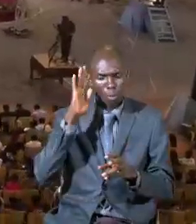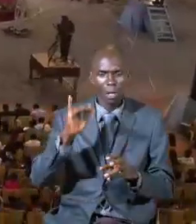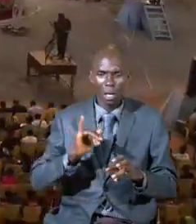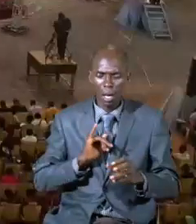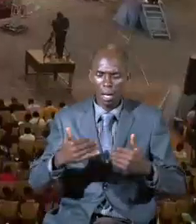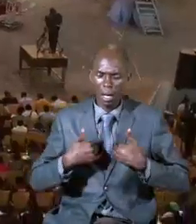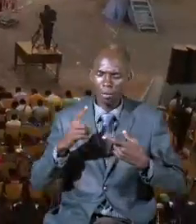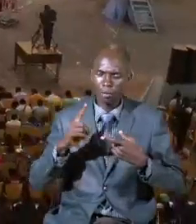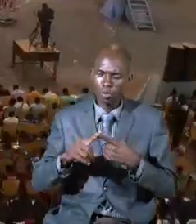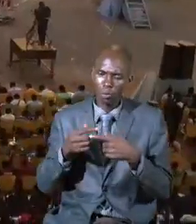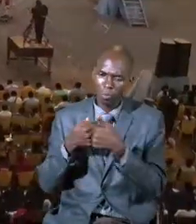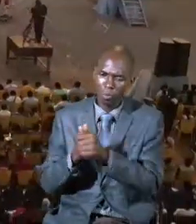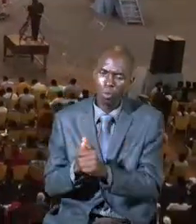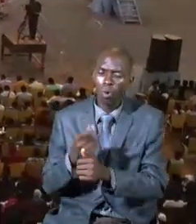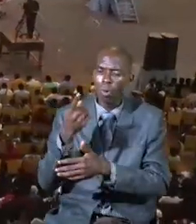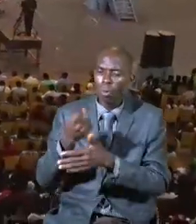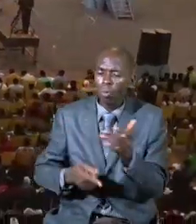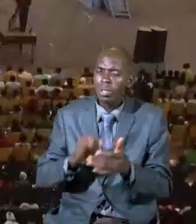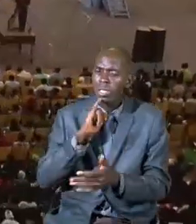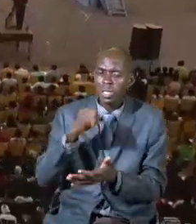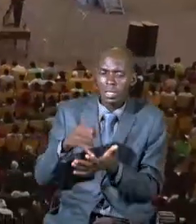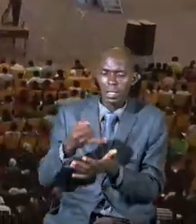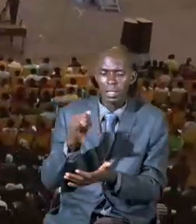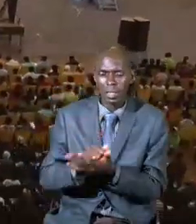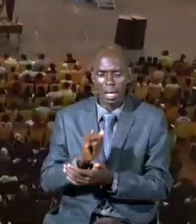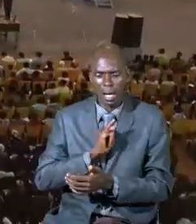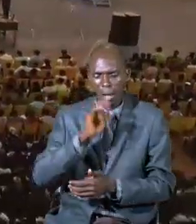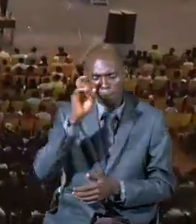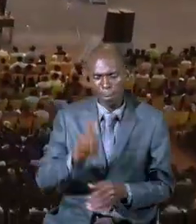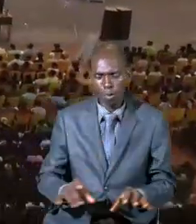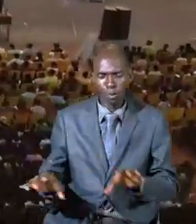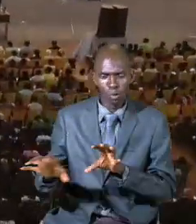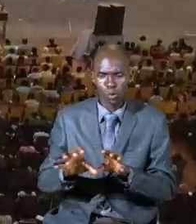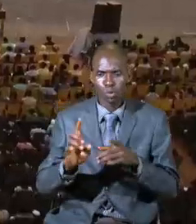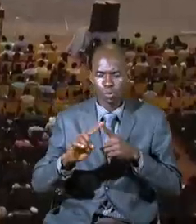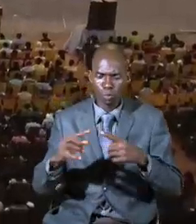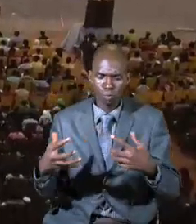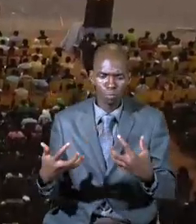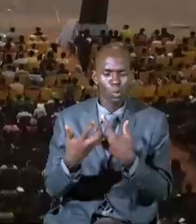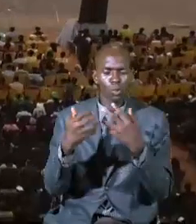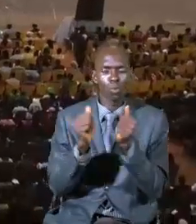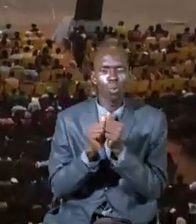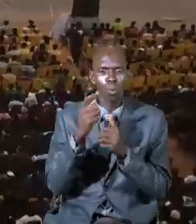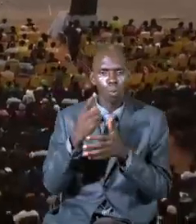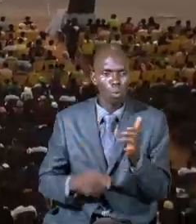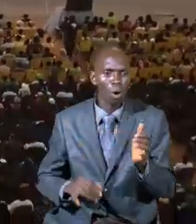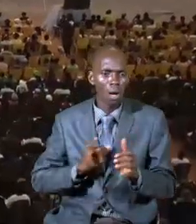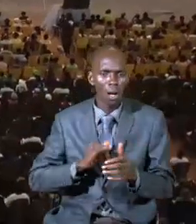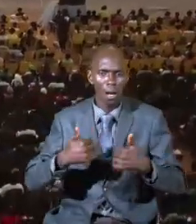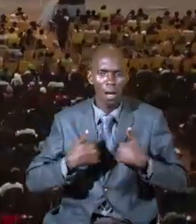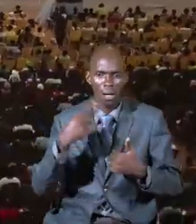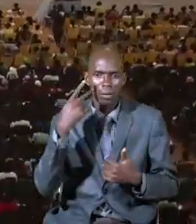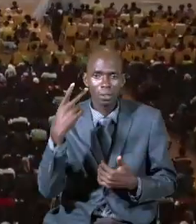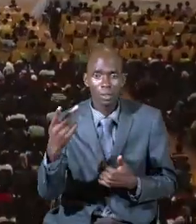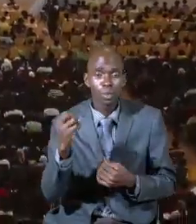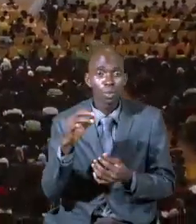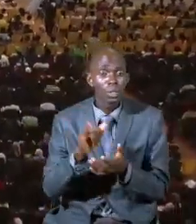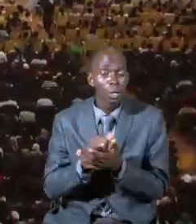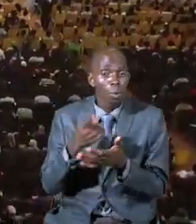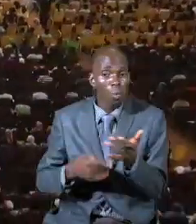do in line with what I have heard, so that what I have heard will benefit me?